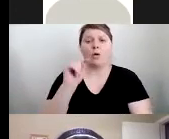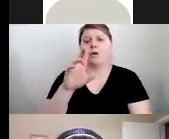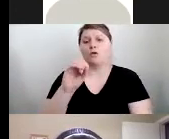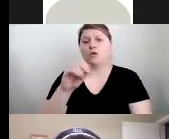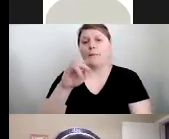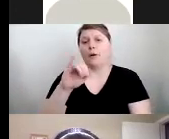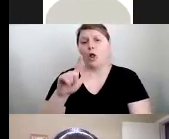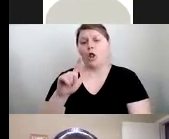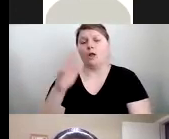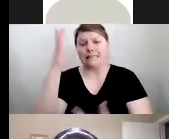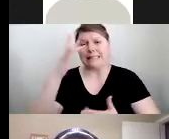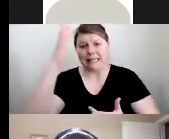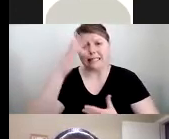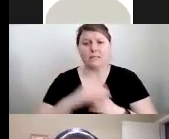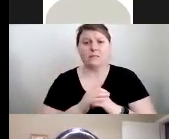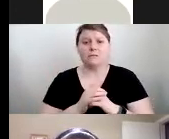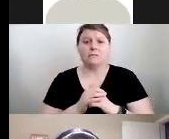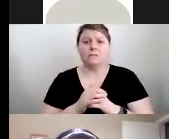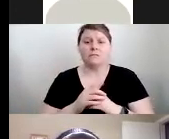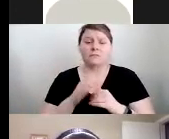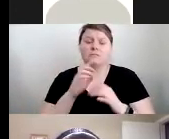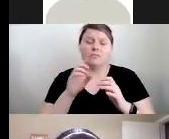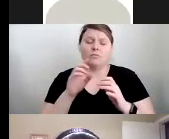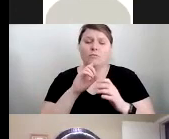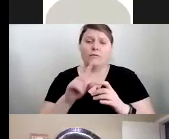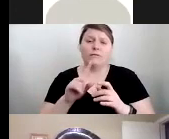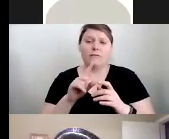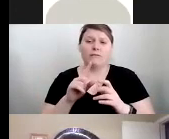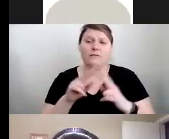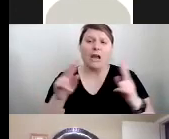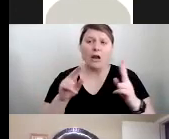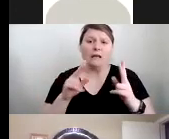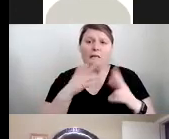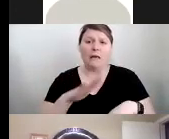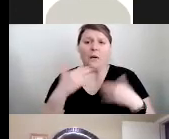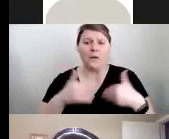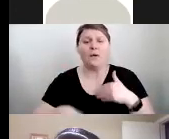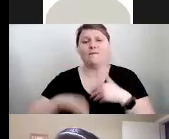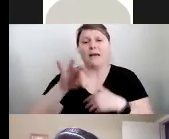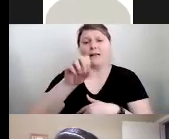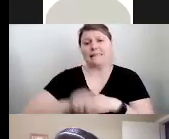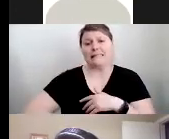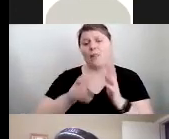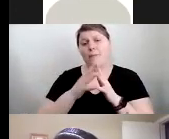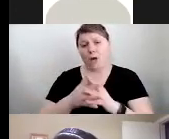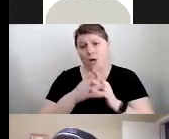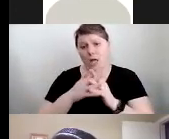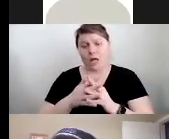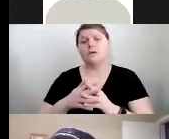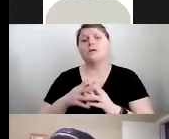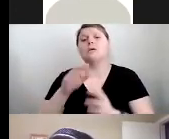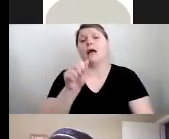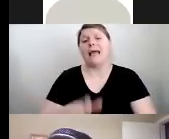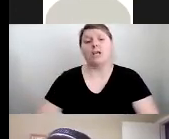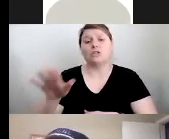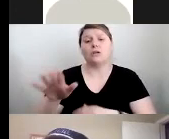disease. It's very debilitating. It's found predominantly in South America and Asia, and it's very important